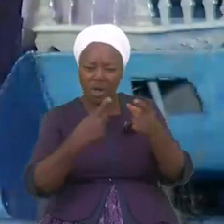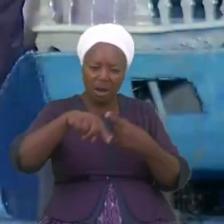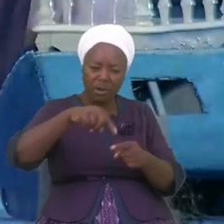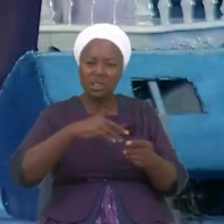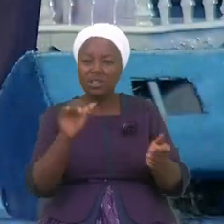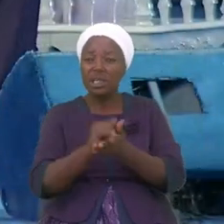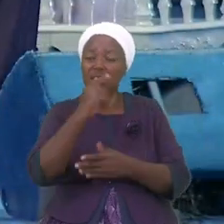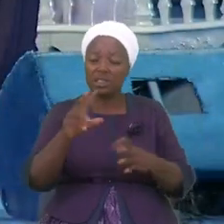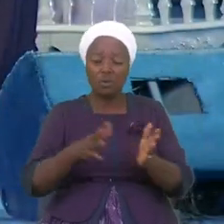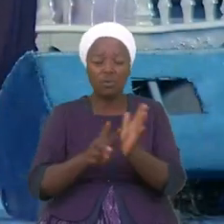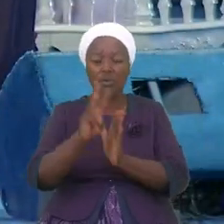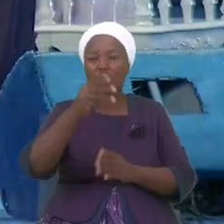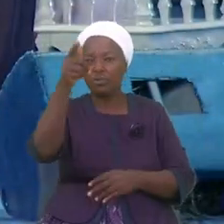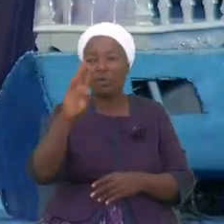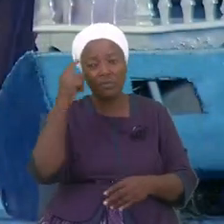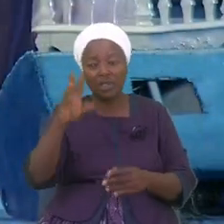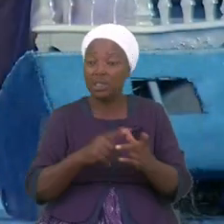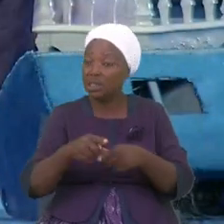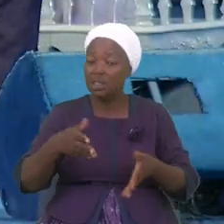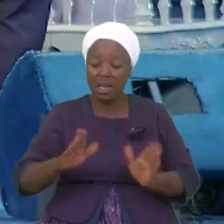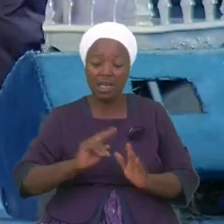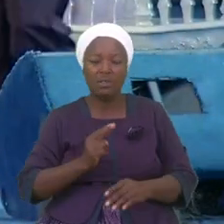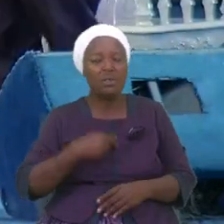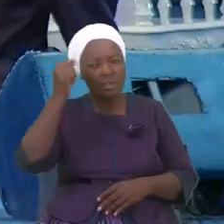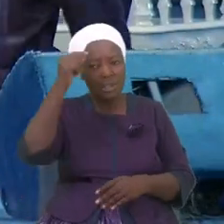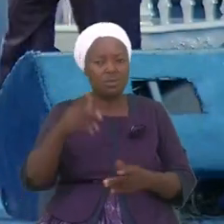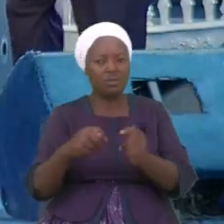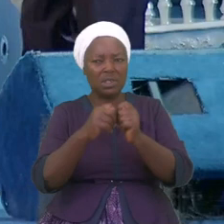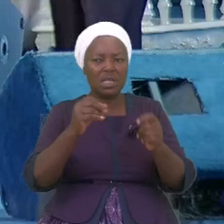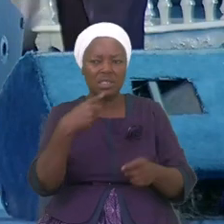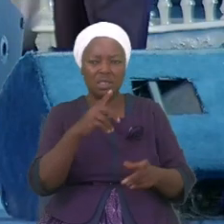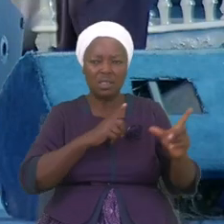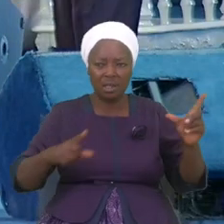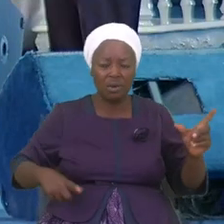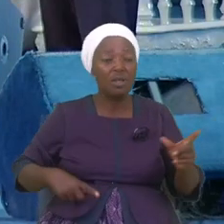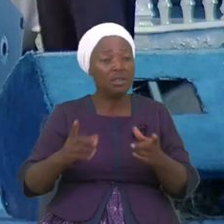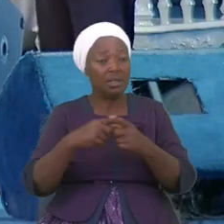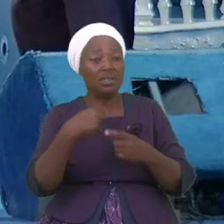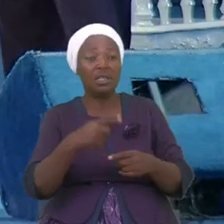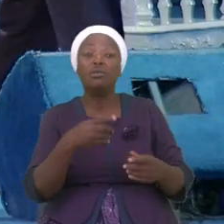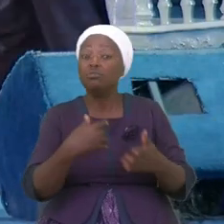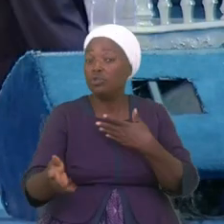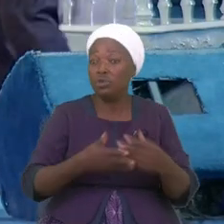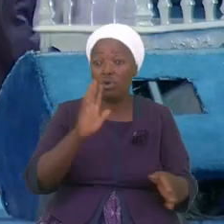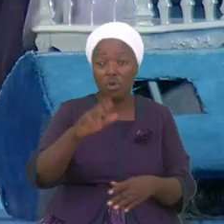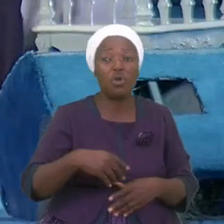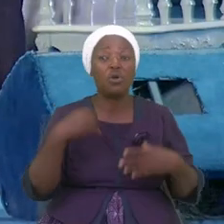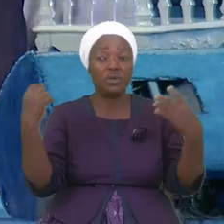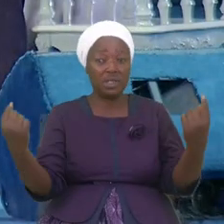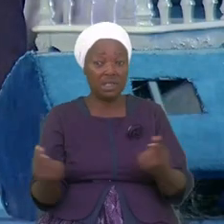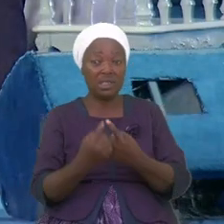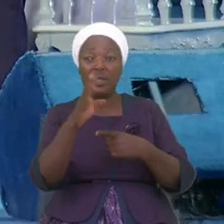the will of God for you. He said, let us reason together, says the Lord. Now he said, though your sins